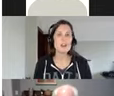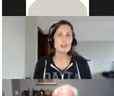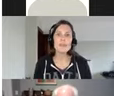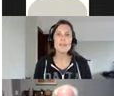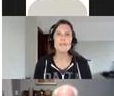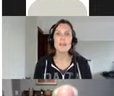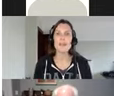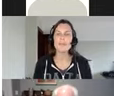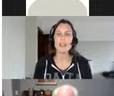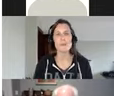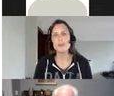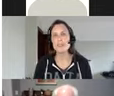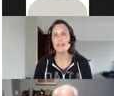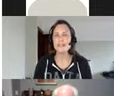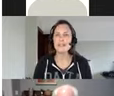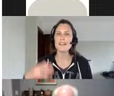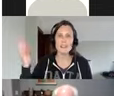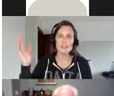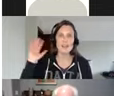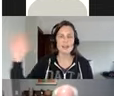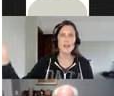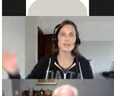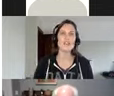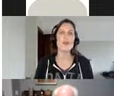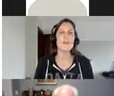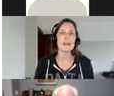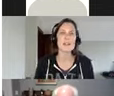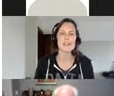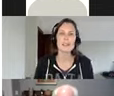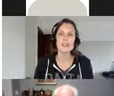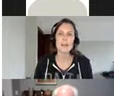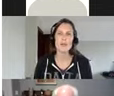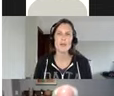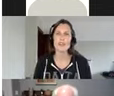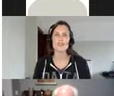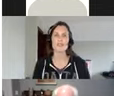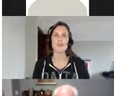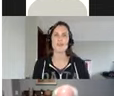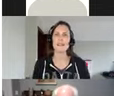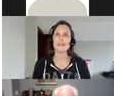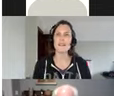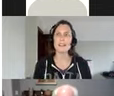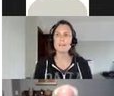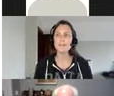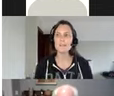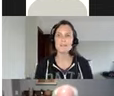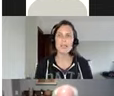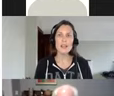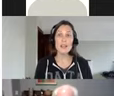fresh water use. And remember, it's 1990, so you got to take your Wayback Machine and think about what the answer should be for 1990.